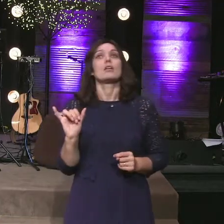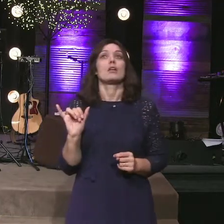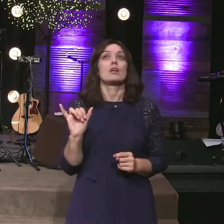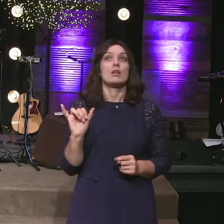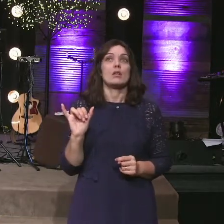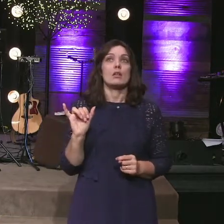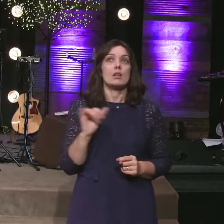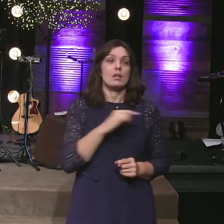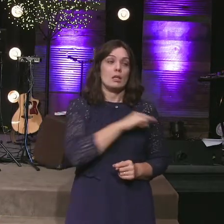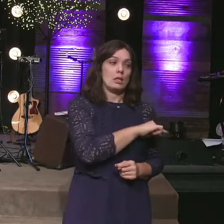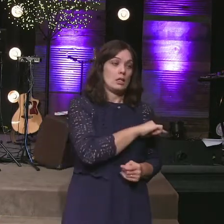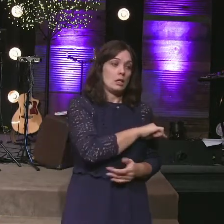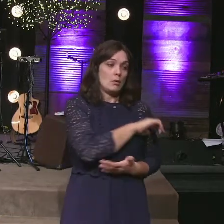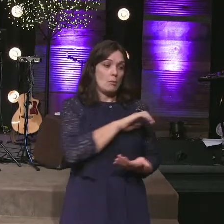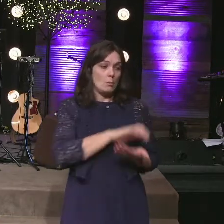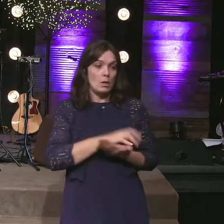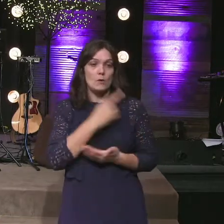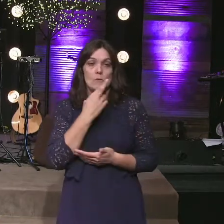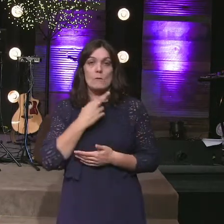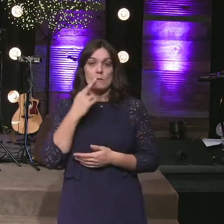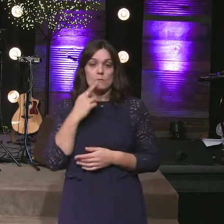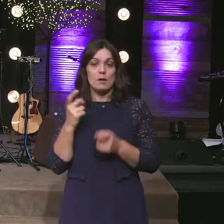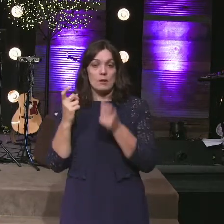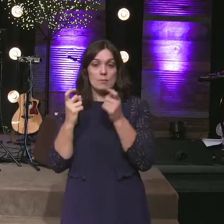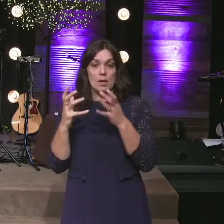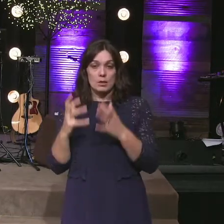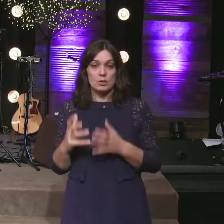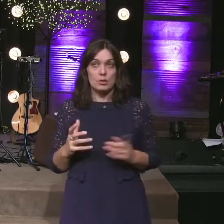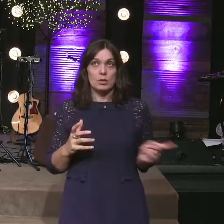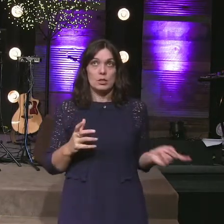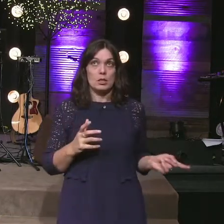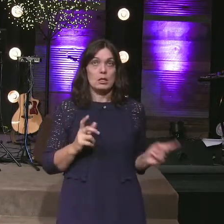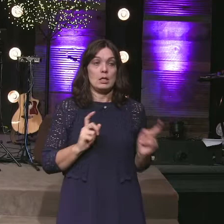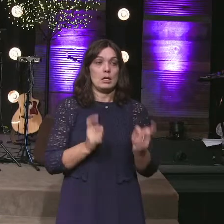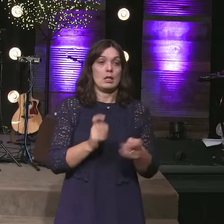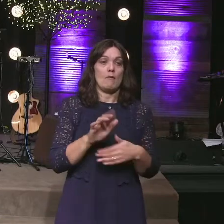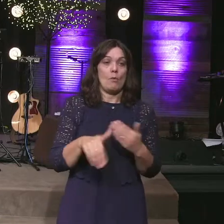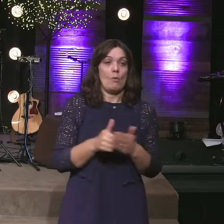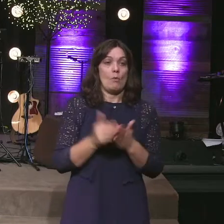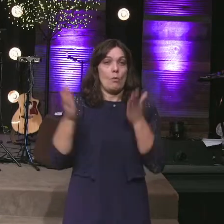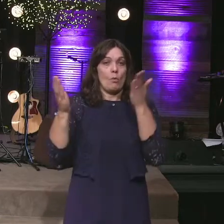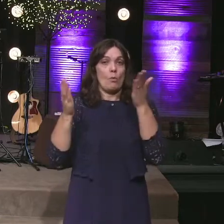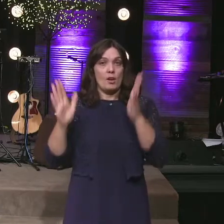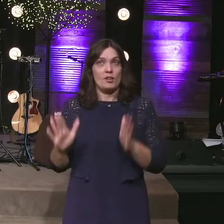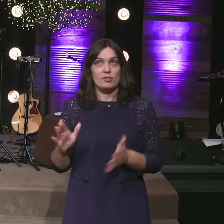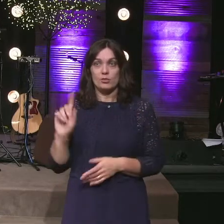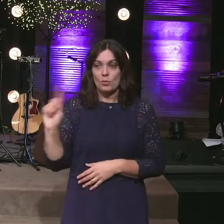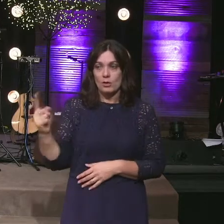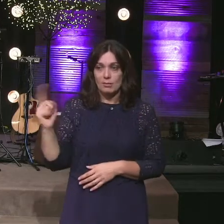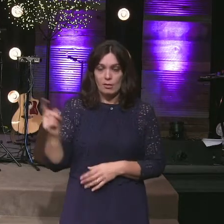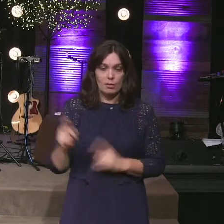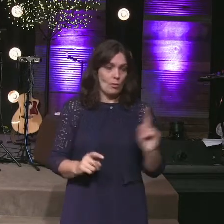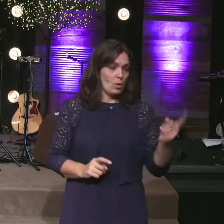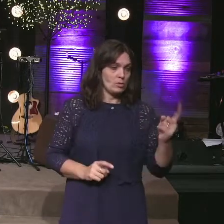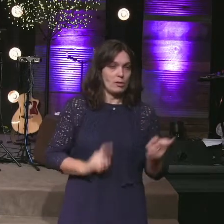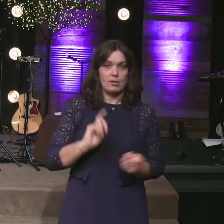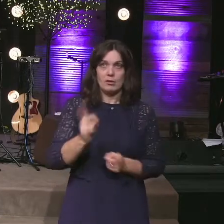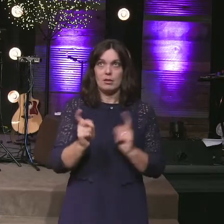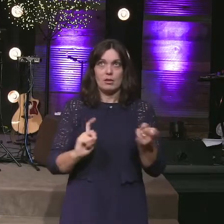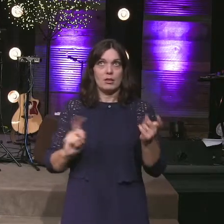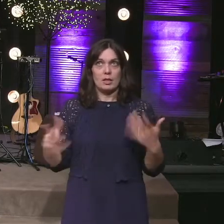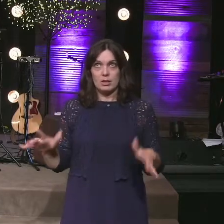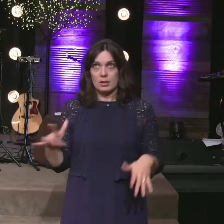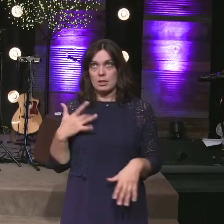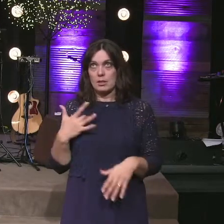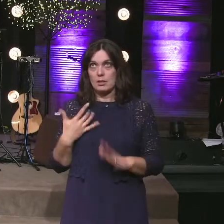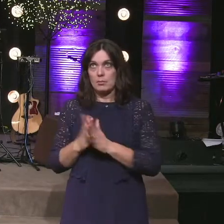He married a restaurant manager, and he gave every waitress a dollar. Didn't matter how much the meal was, here's your dollar. Be blessed, you